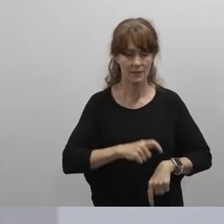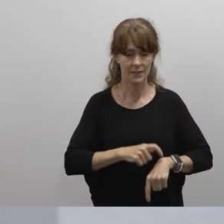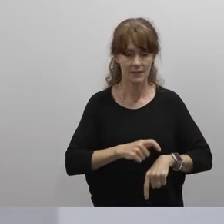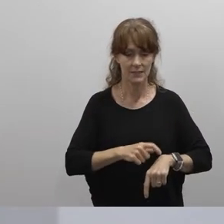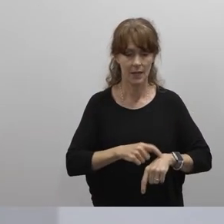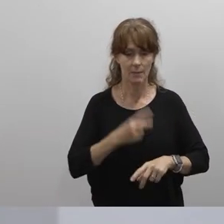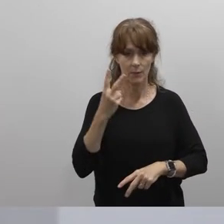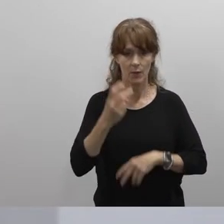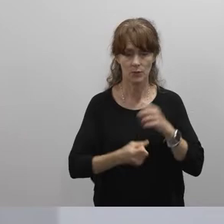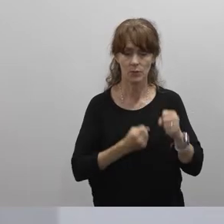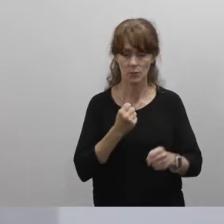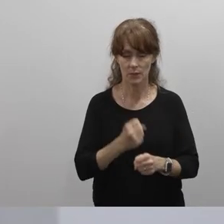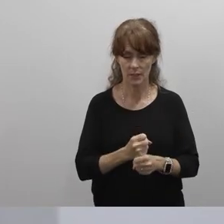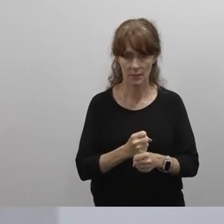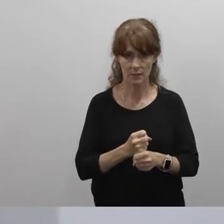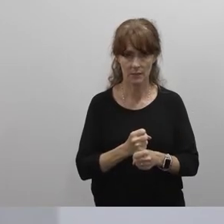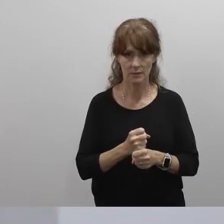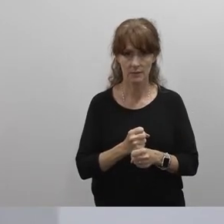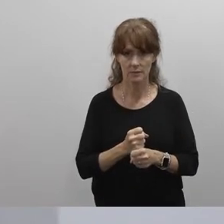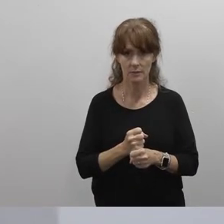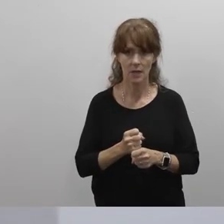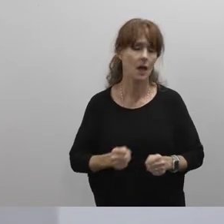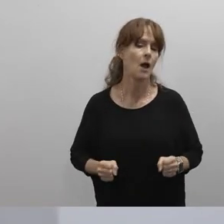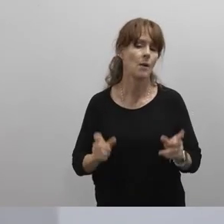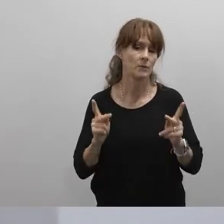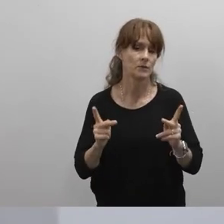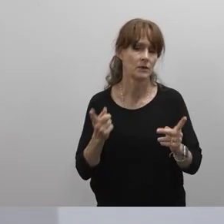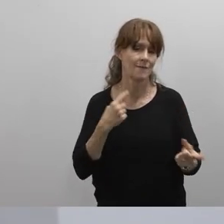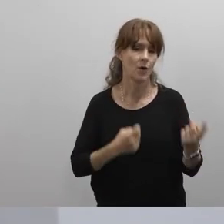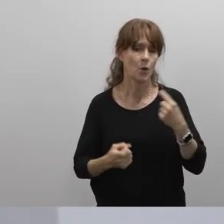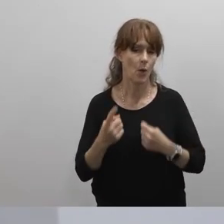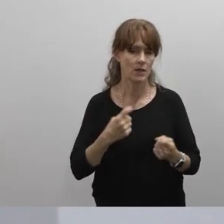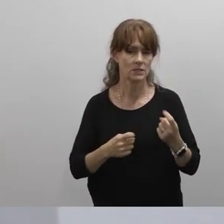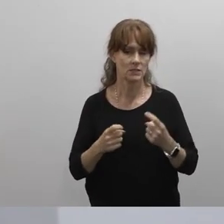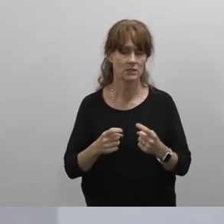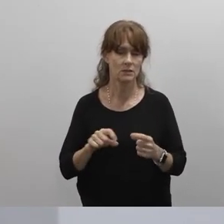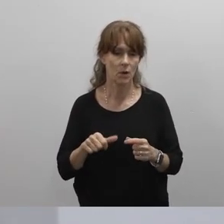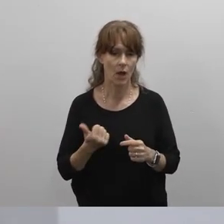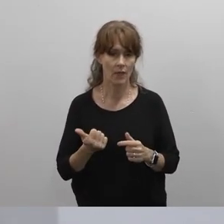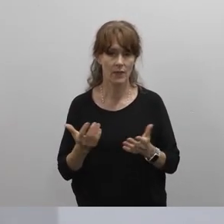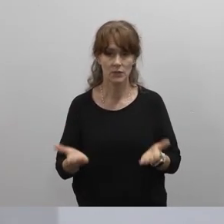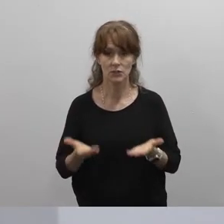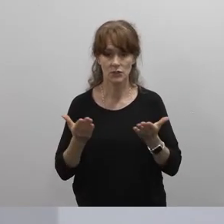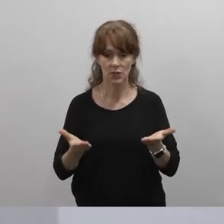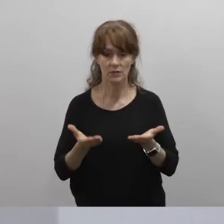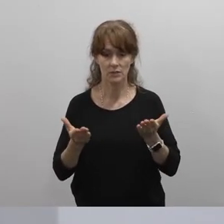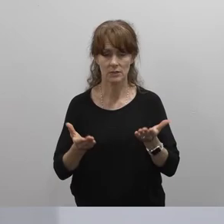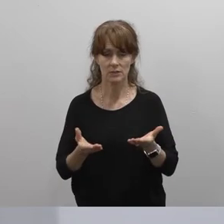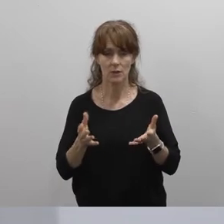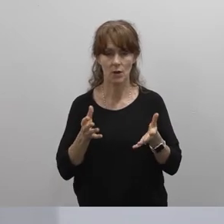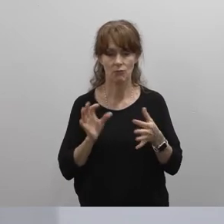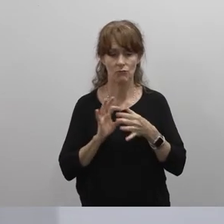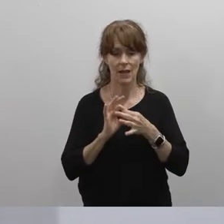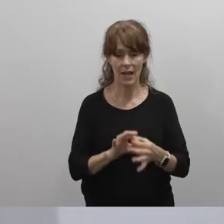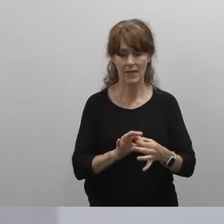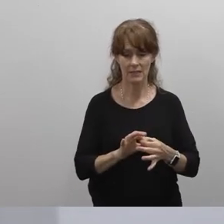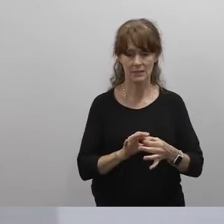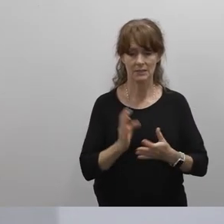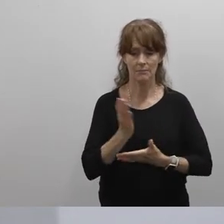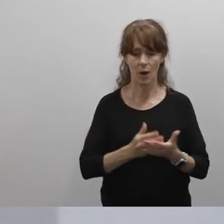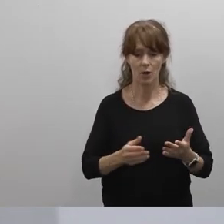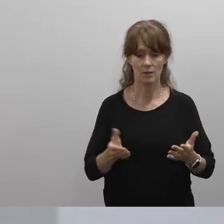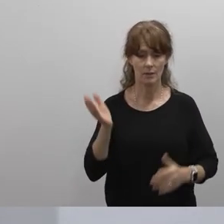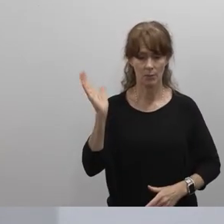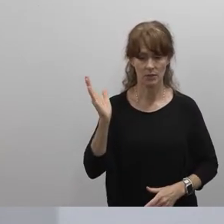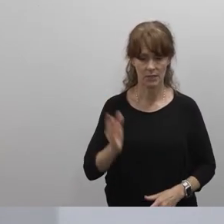those 2 years, and then to put an opportunity for questions or any other suggestions related to this aspect of the presentation that